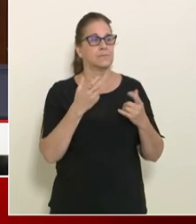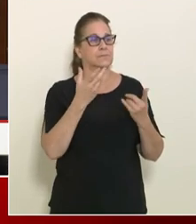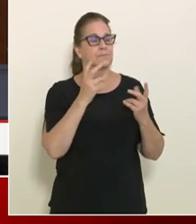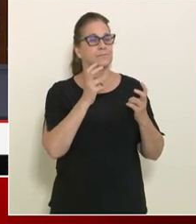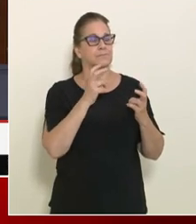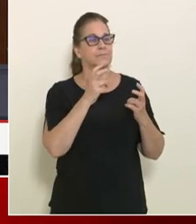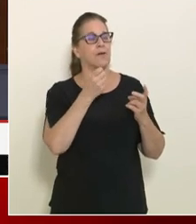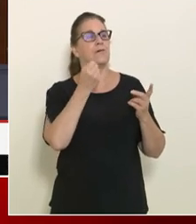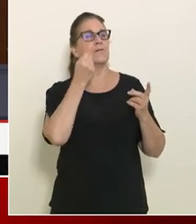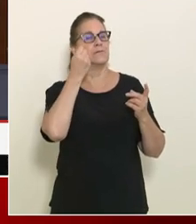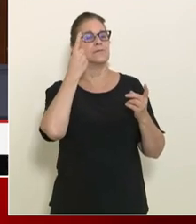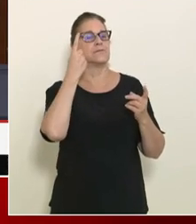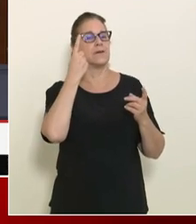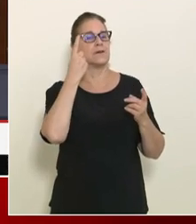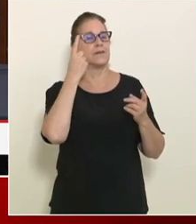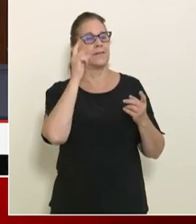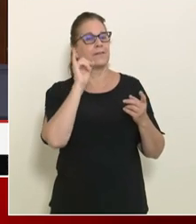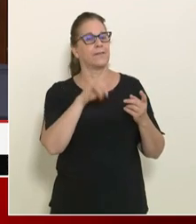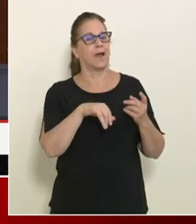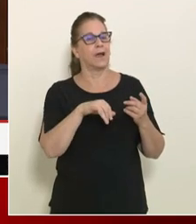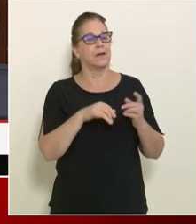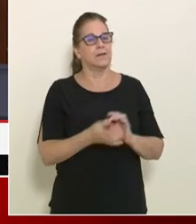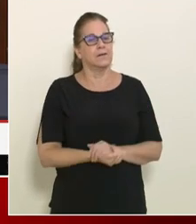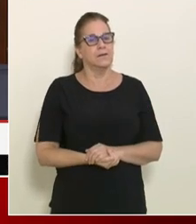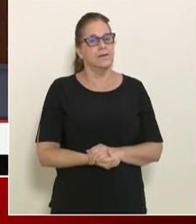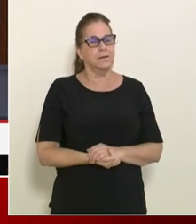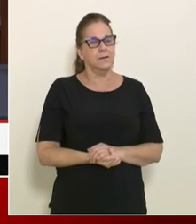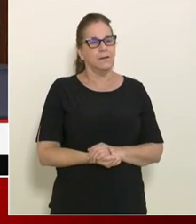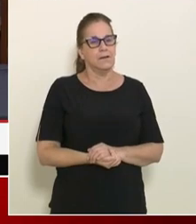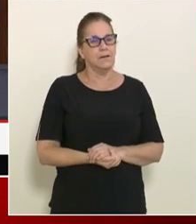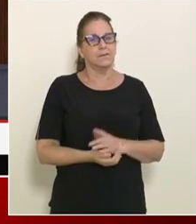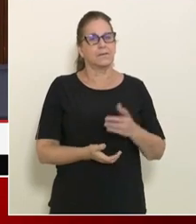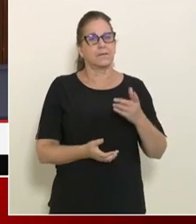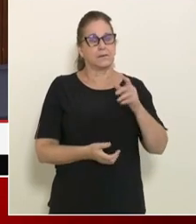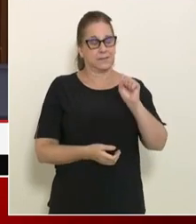stigma related to mental health.